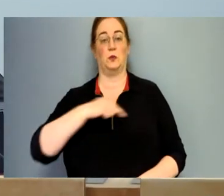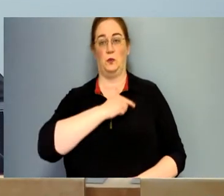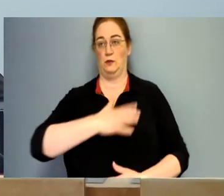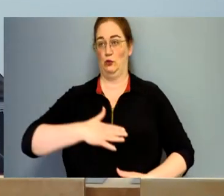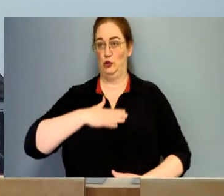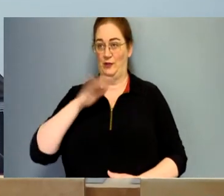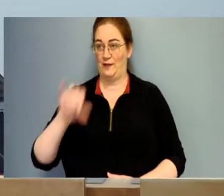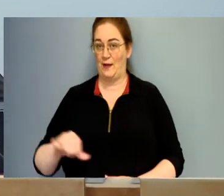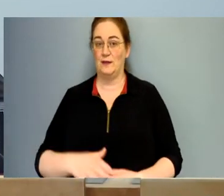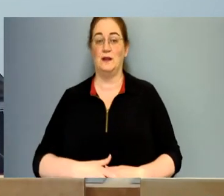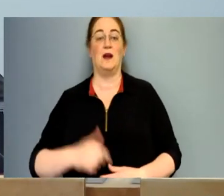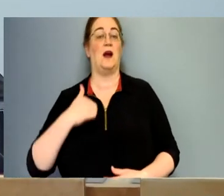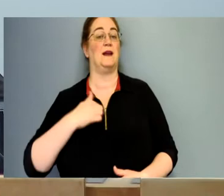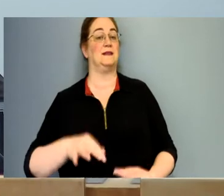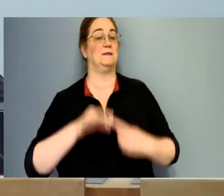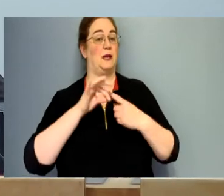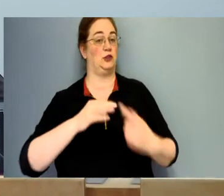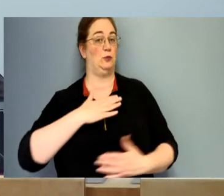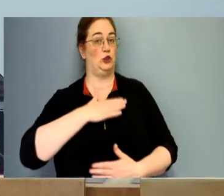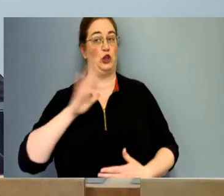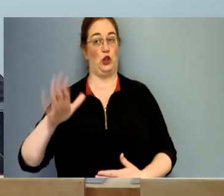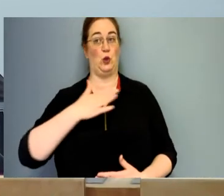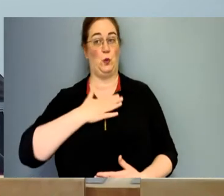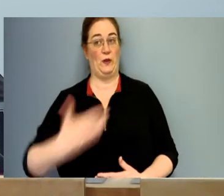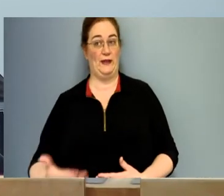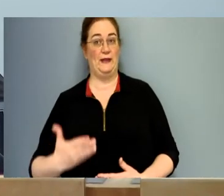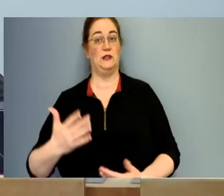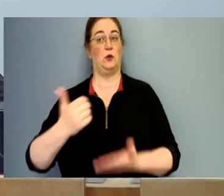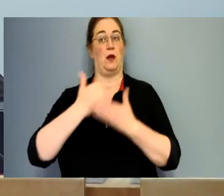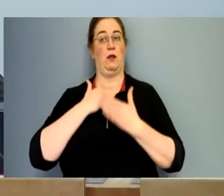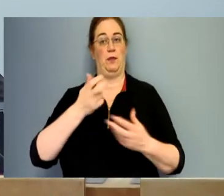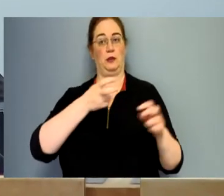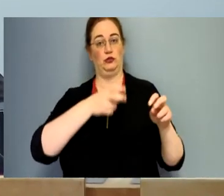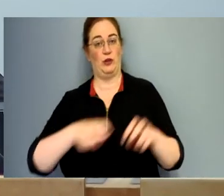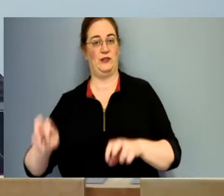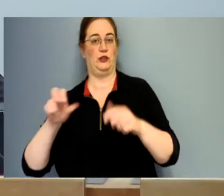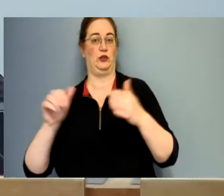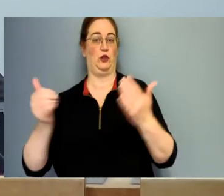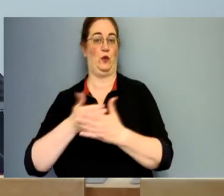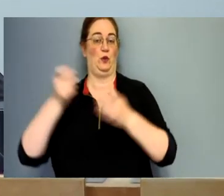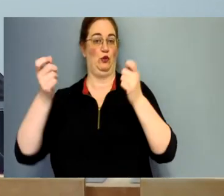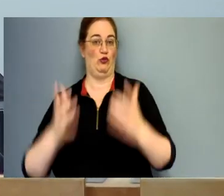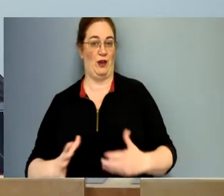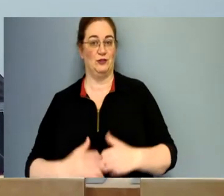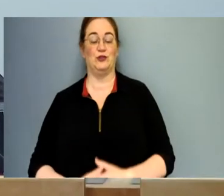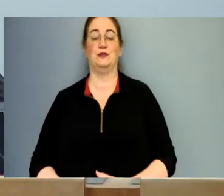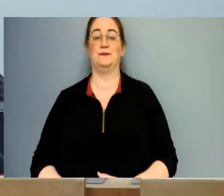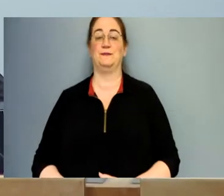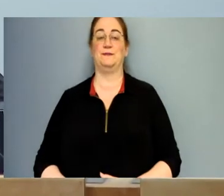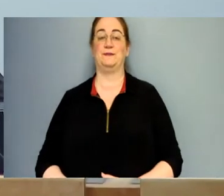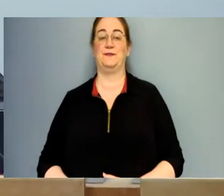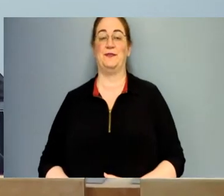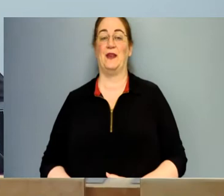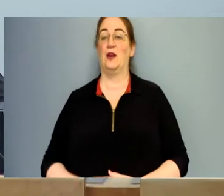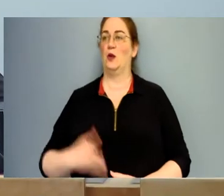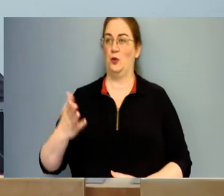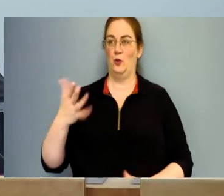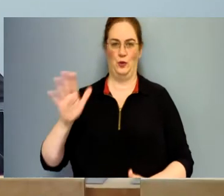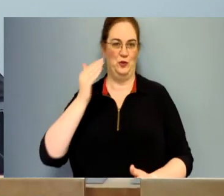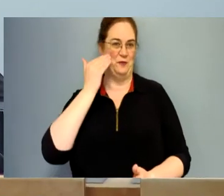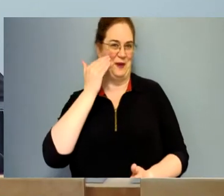appreciate that. I especially appreciate your willingness to help us transition to the new director, whom you might